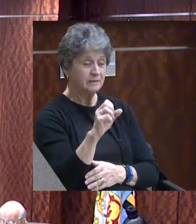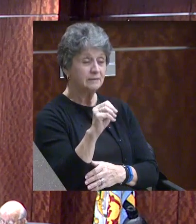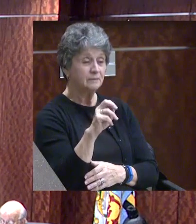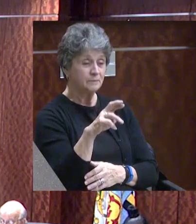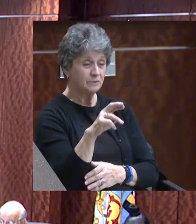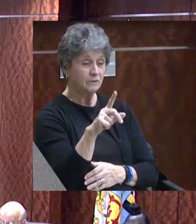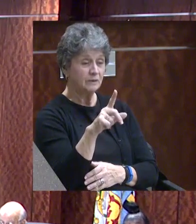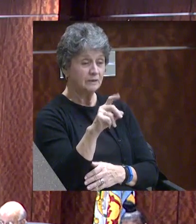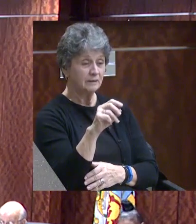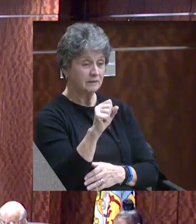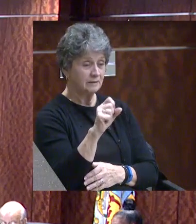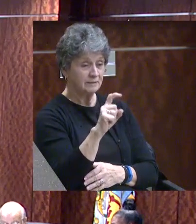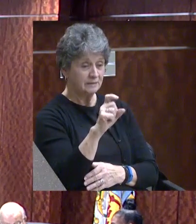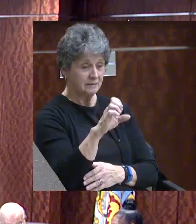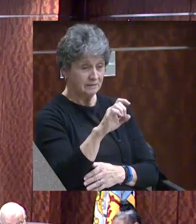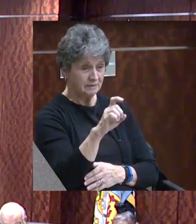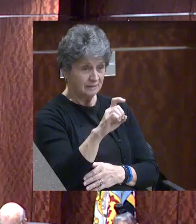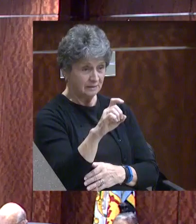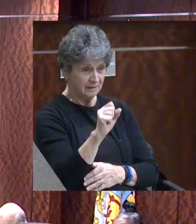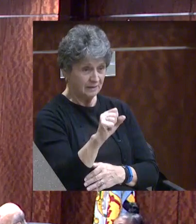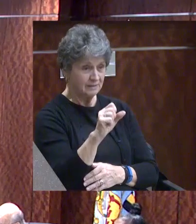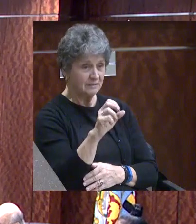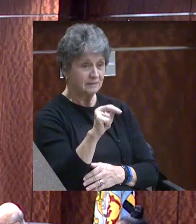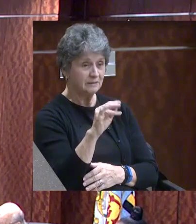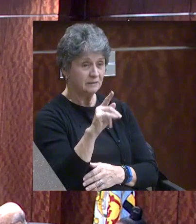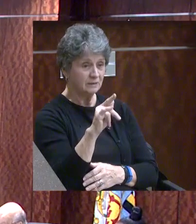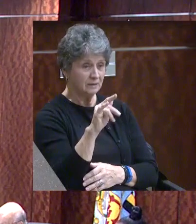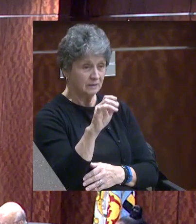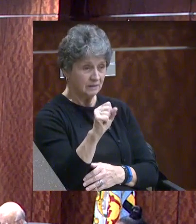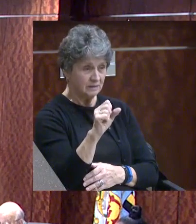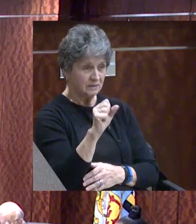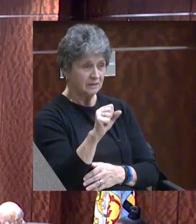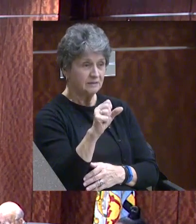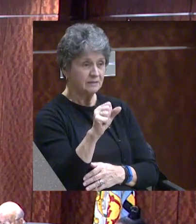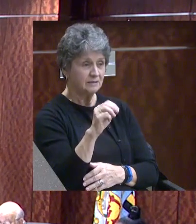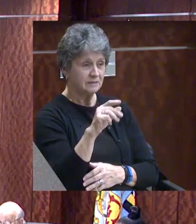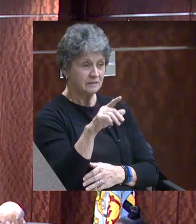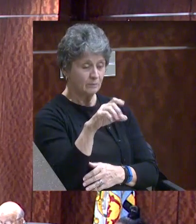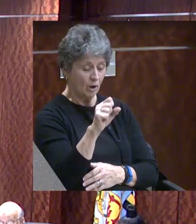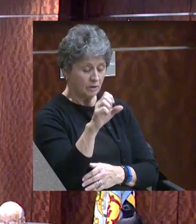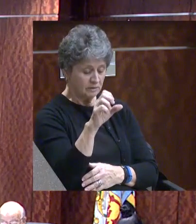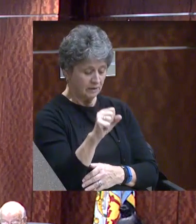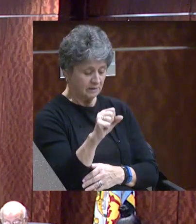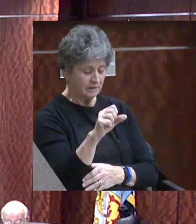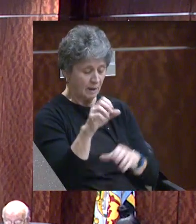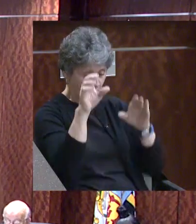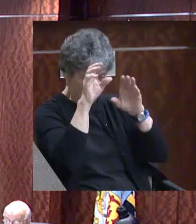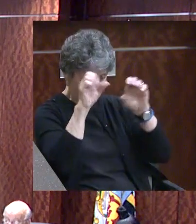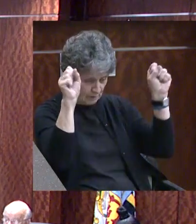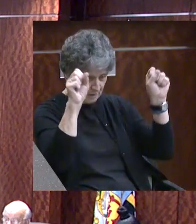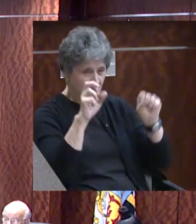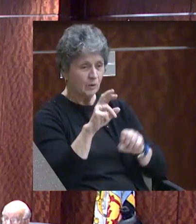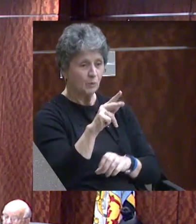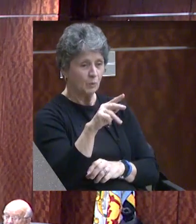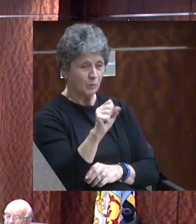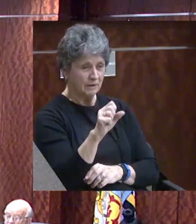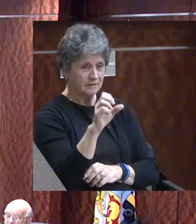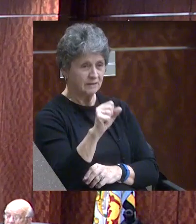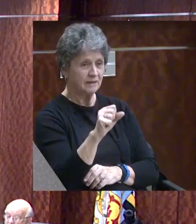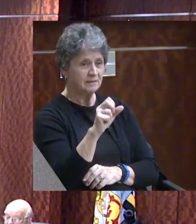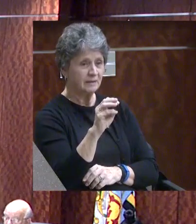Mr. Les? Yes. Ms. Nicholas? Yes. Mr. Smalls? I vote yes. President Ricks? Yes. Mayor